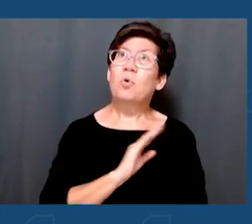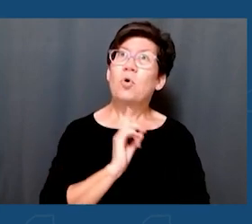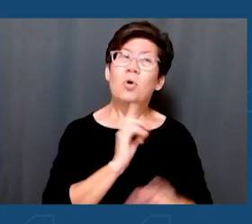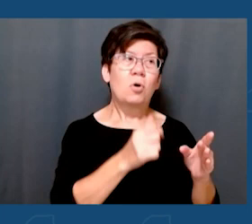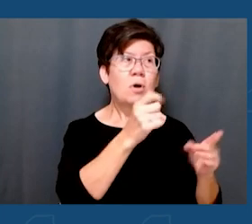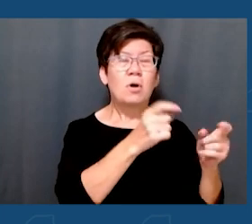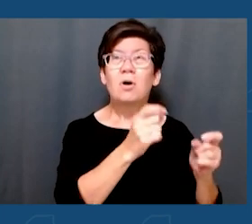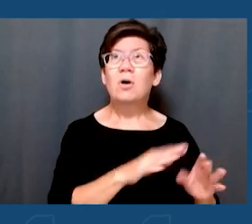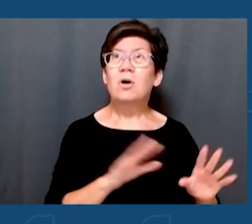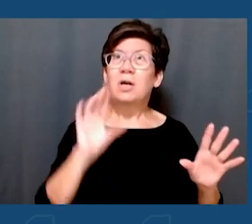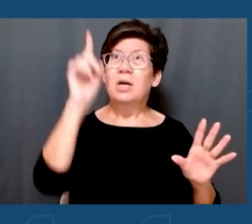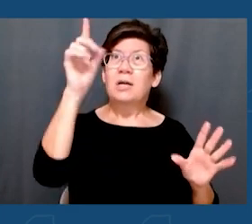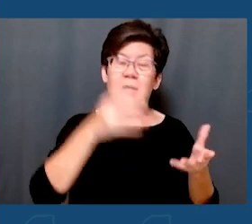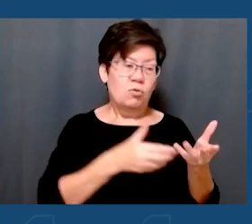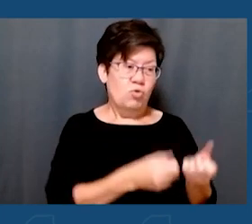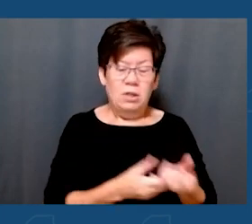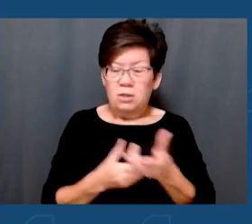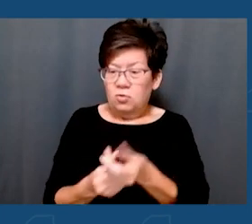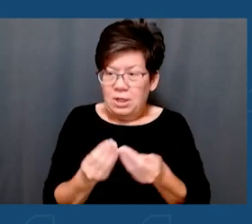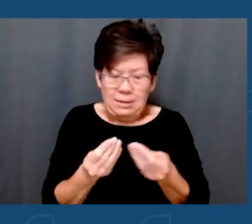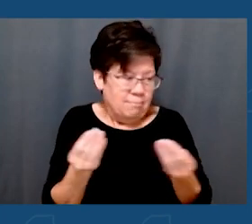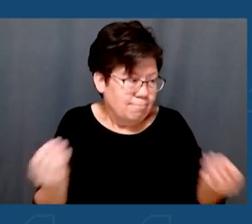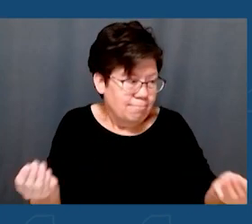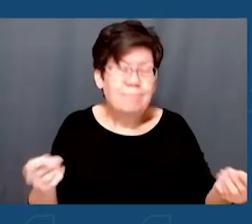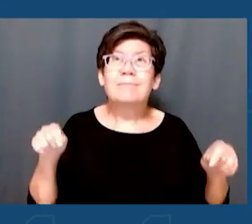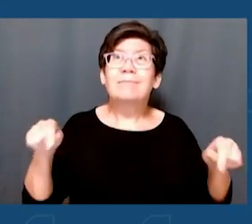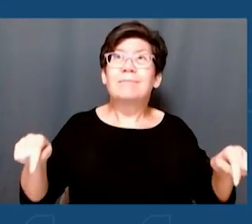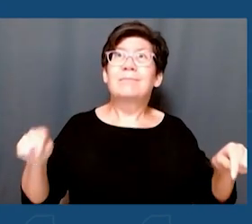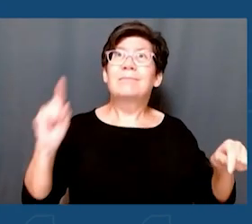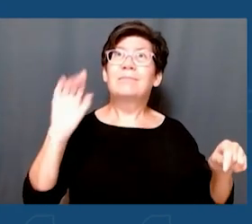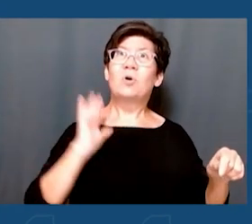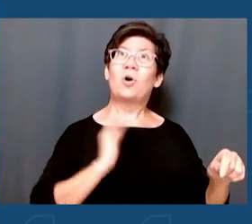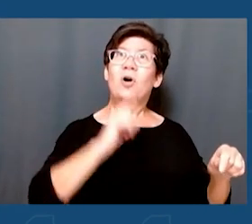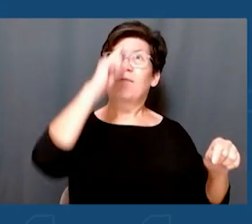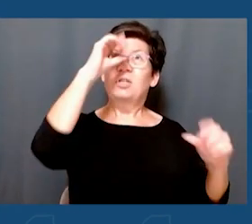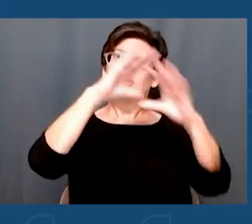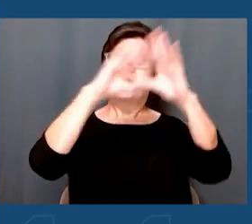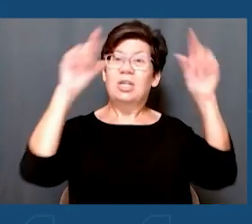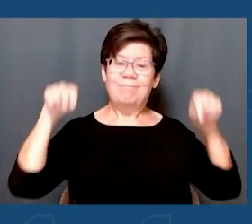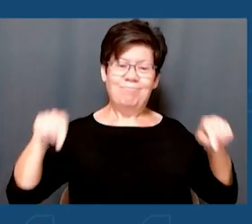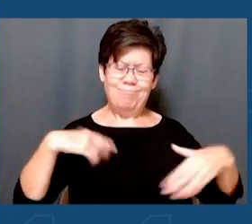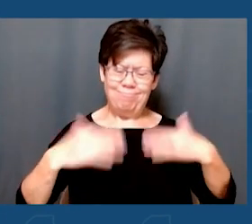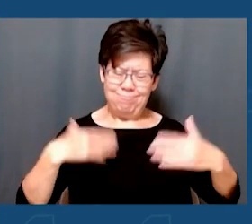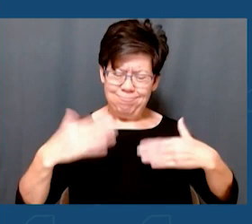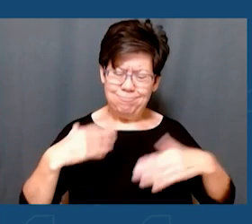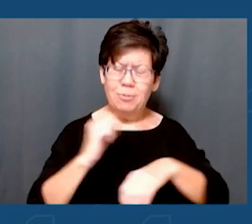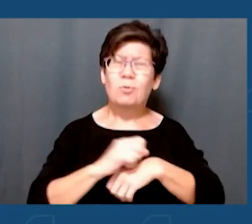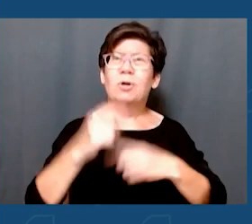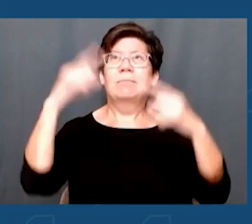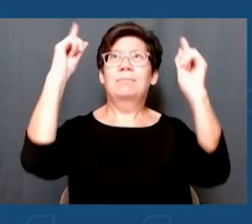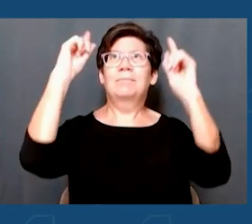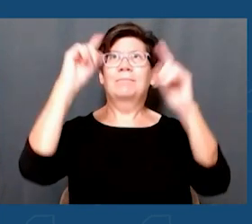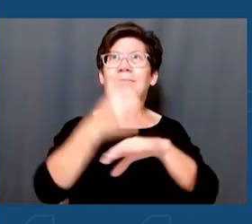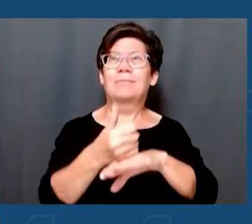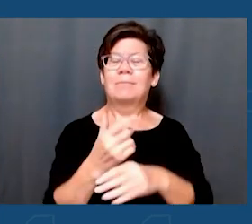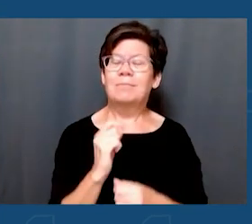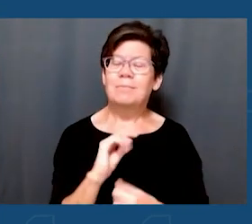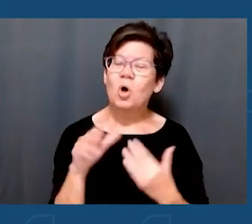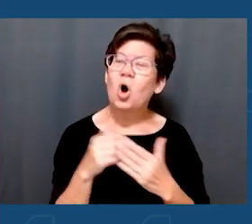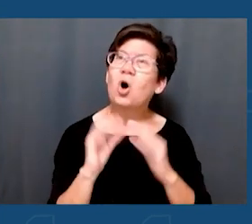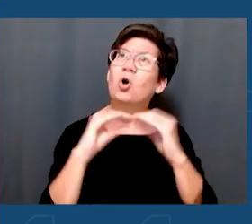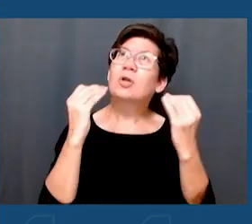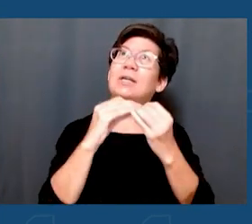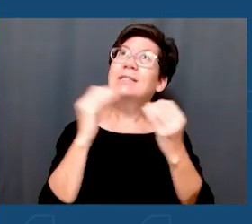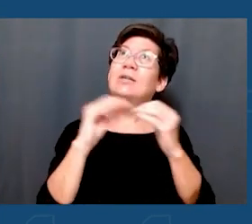the process and his vision for the people of our community at large, and all the organizations that will